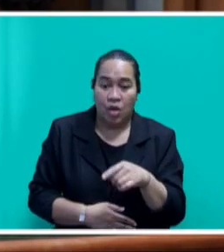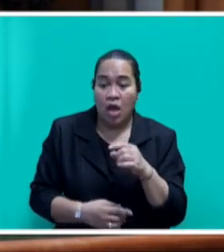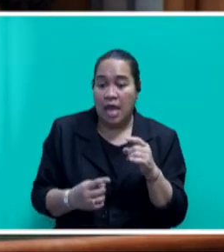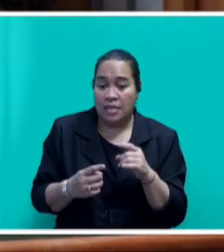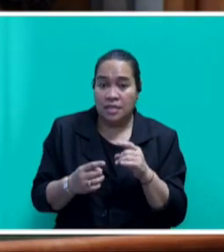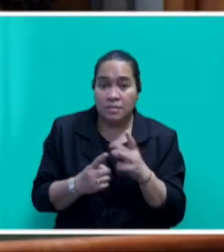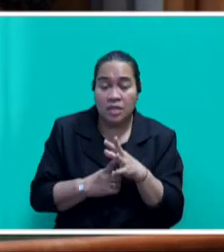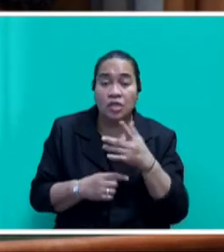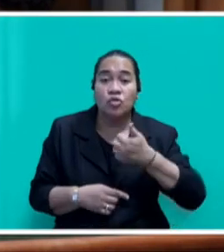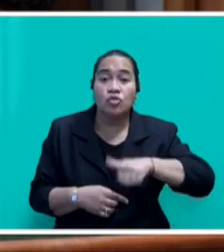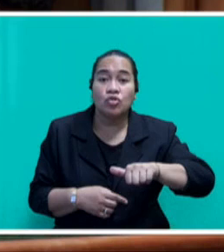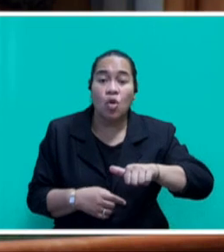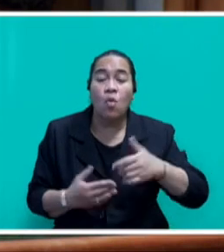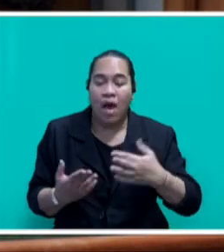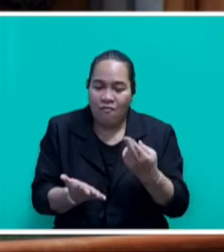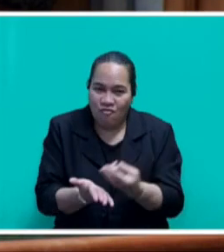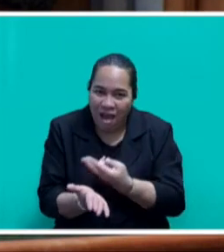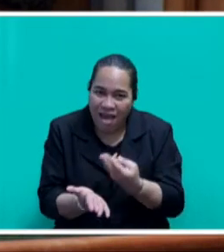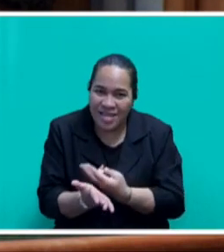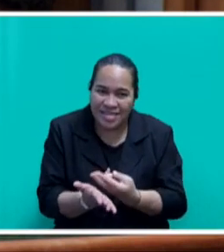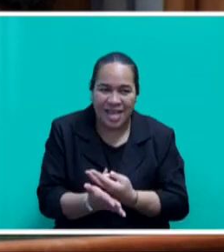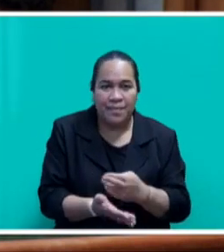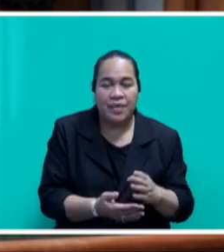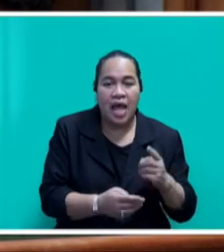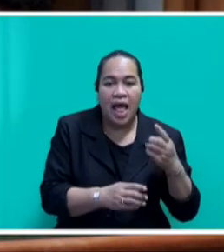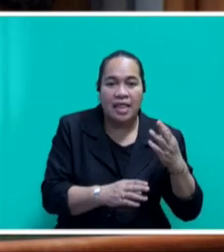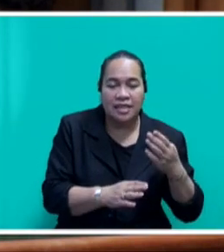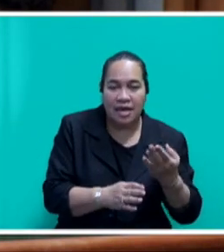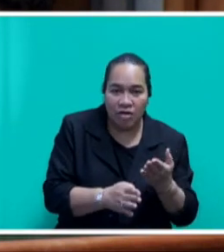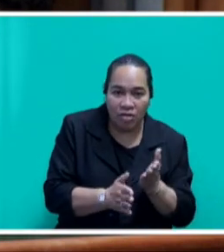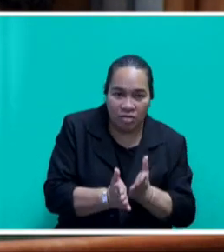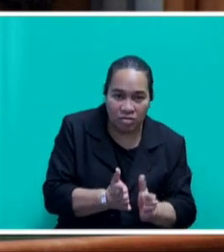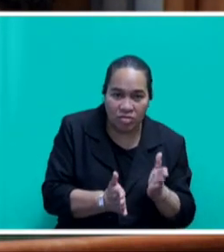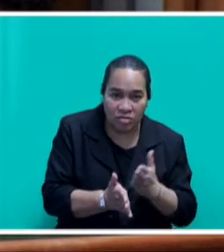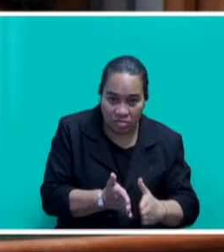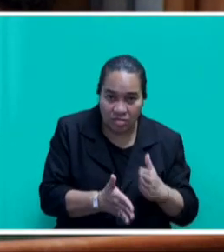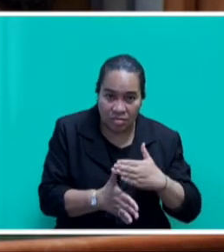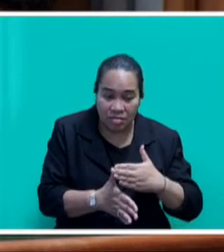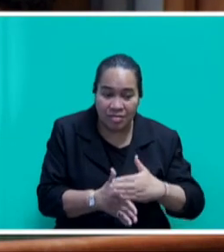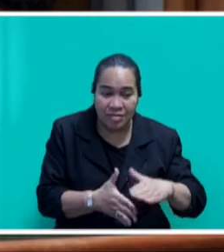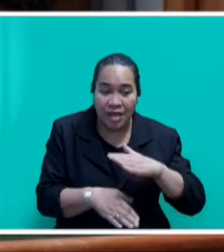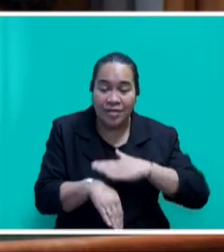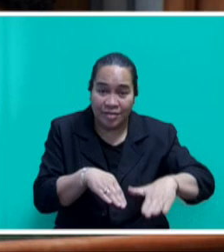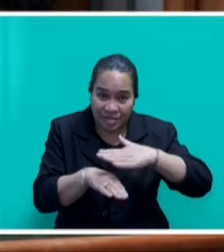commodities such as rice, ndalo, and ginger, and these subsidies are